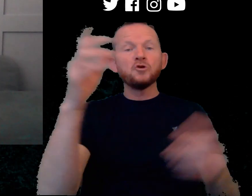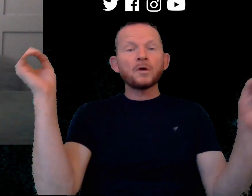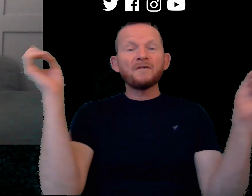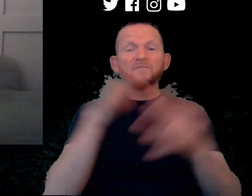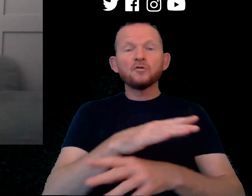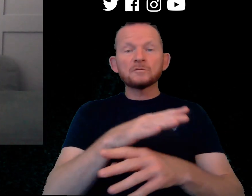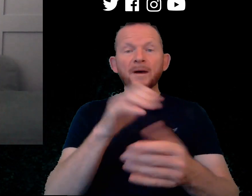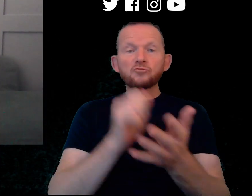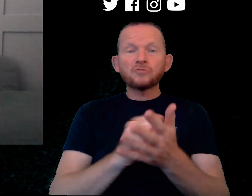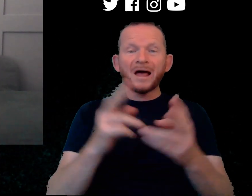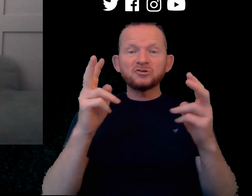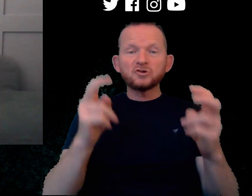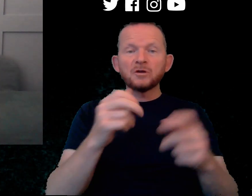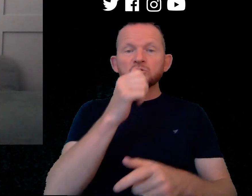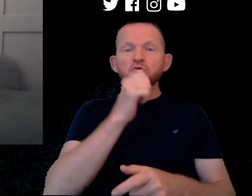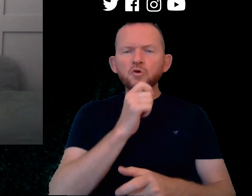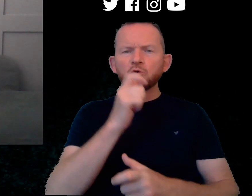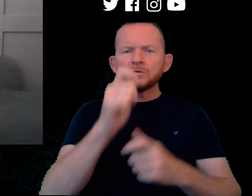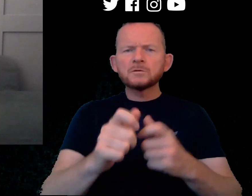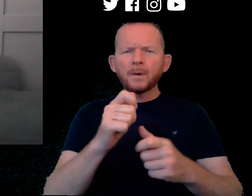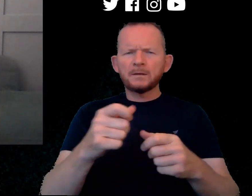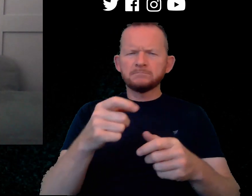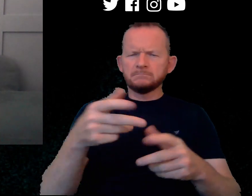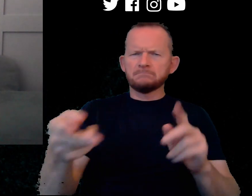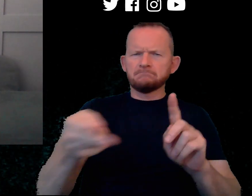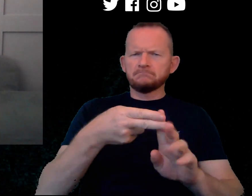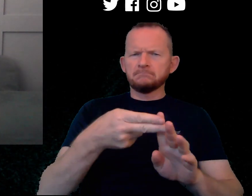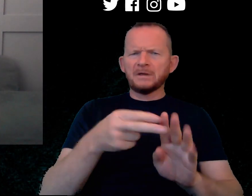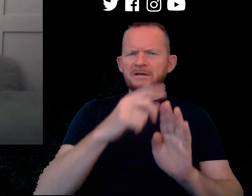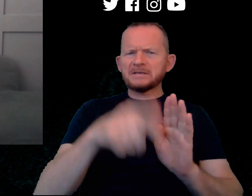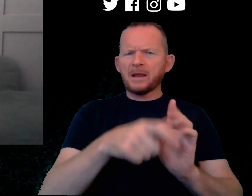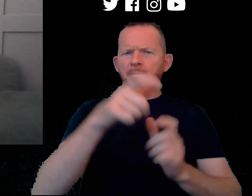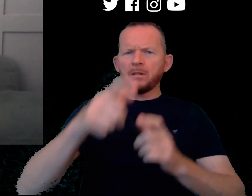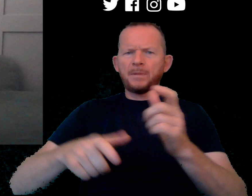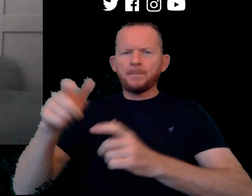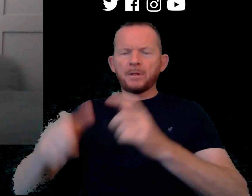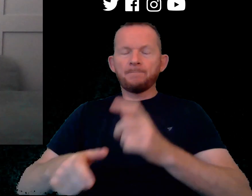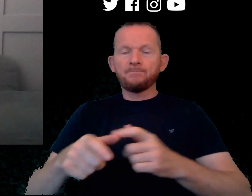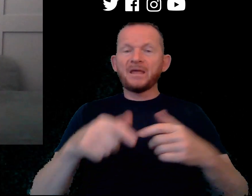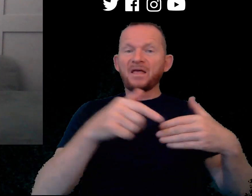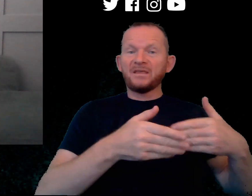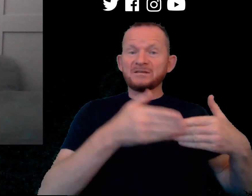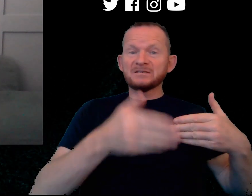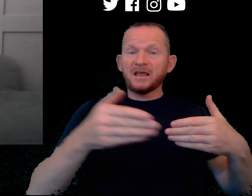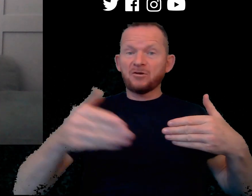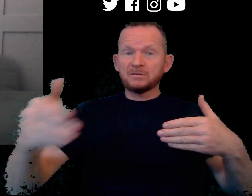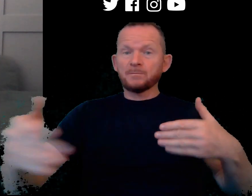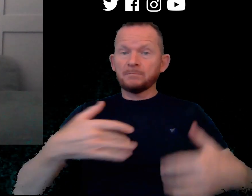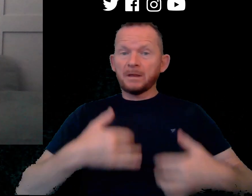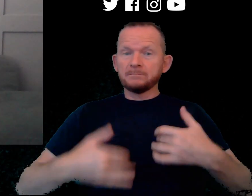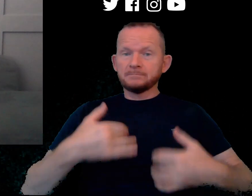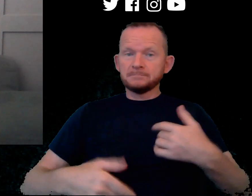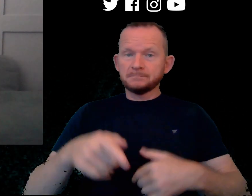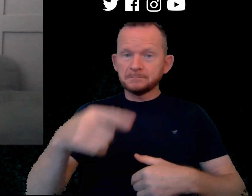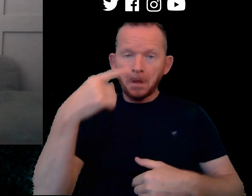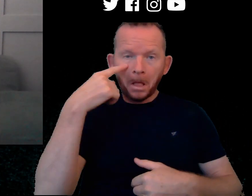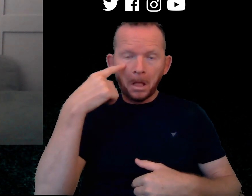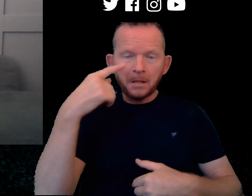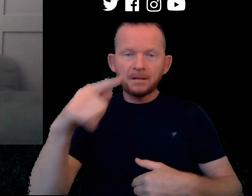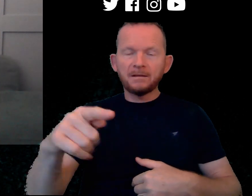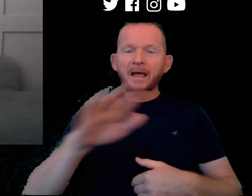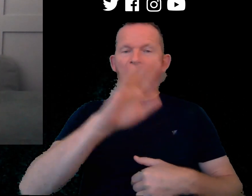Are you confused about the right terms to use when it comes to disabled people? If so, then this series could be just what you're looking